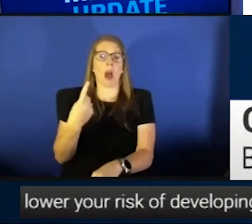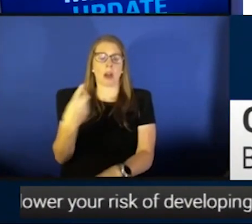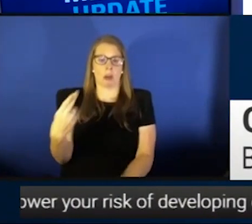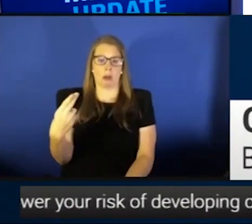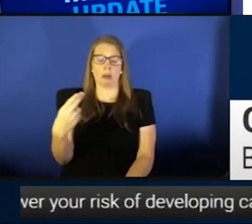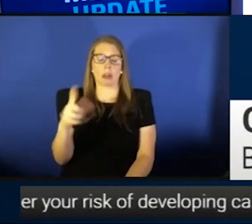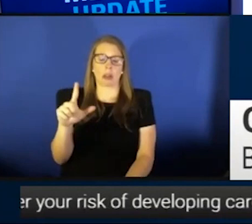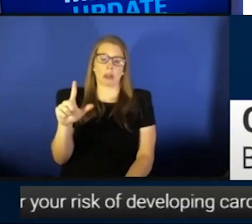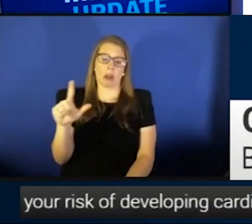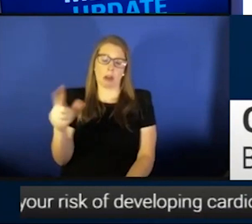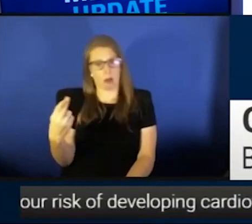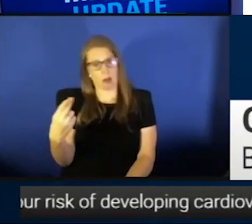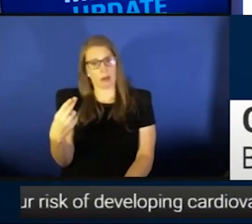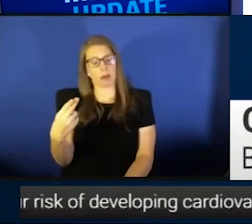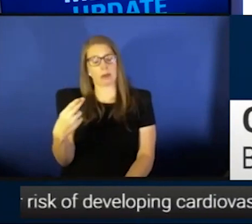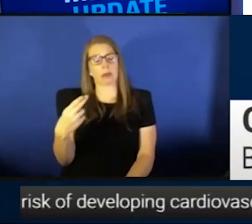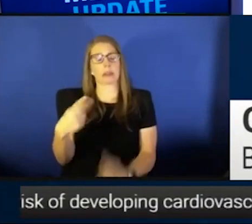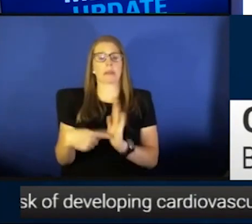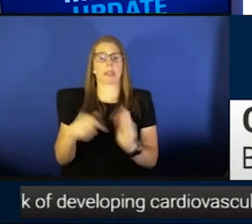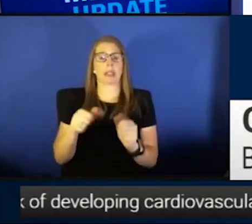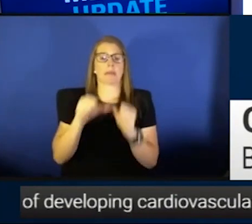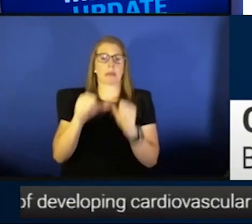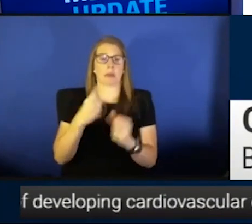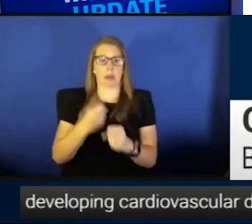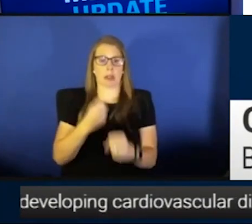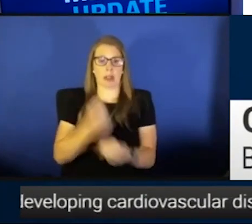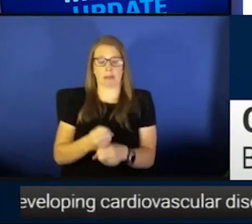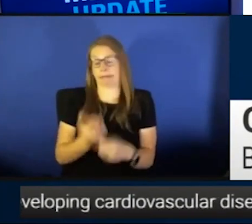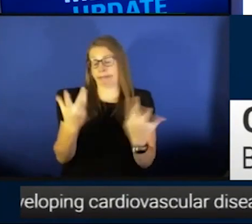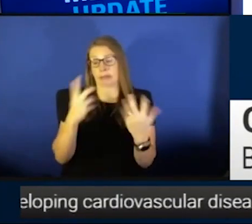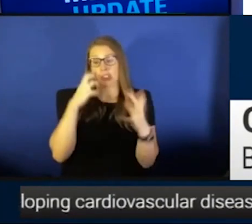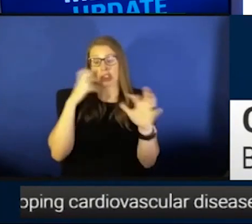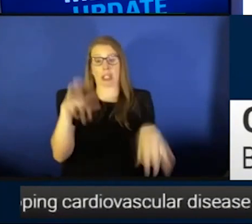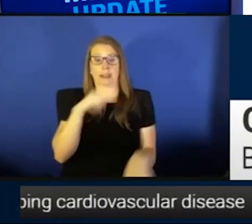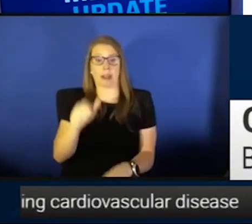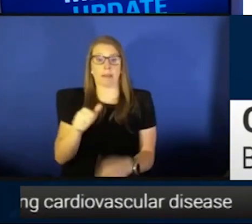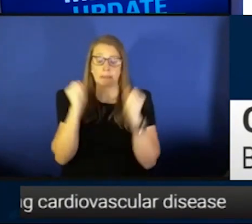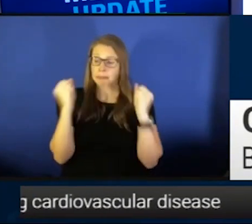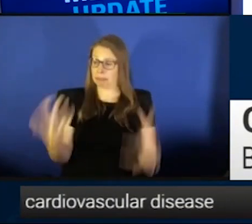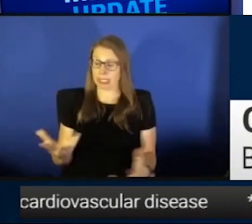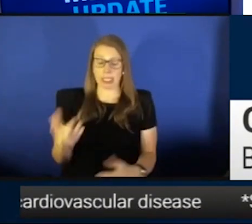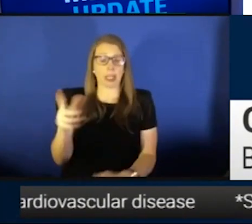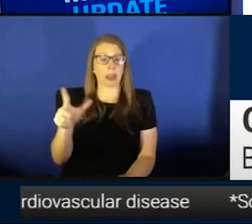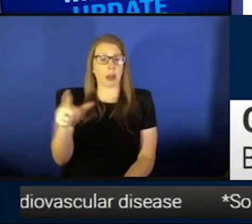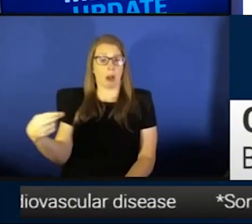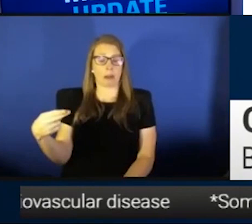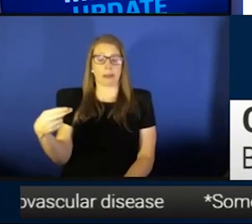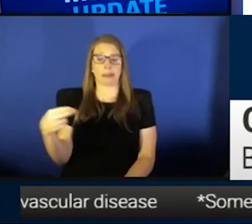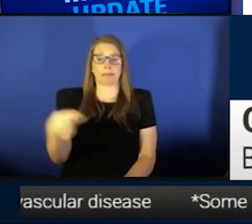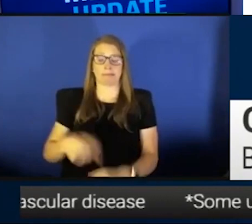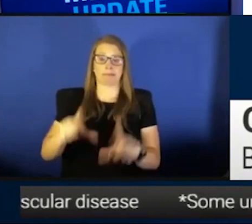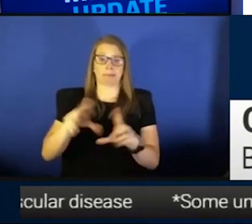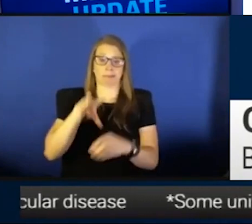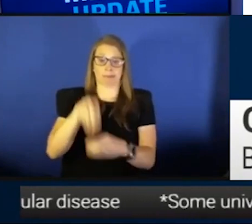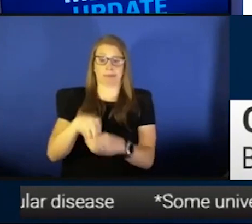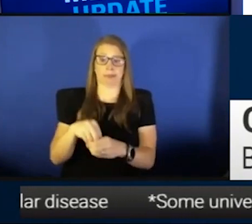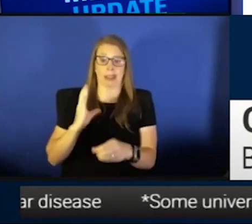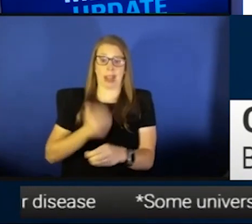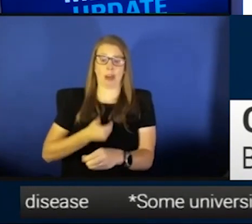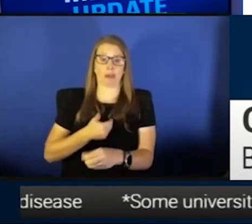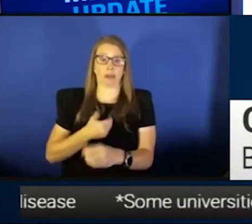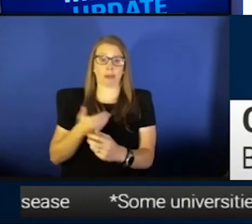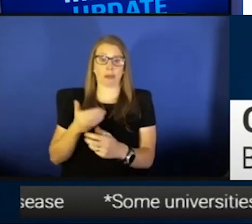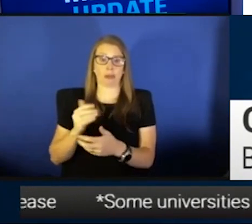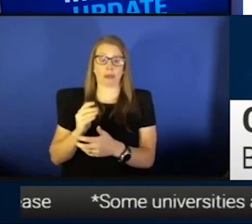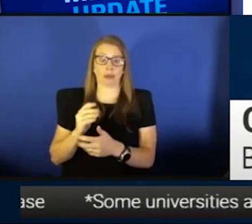didn't surprise me because that's pretty much in line with many of the long haulers that we've had on our show that are well into 2 years